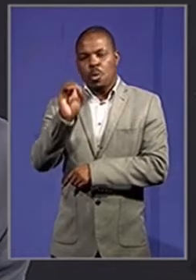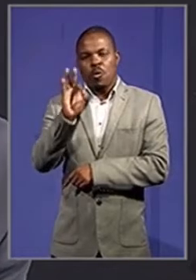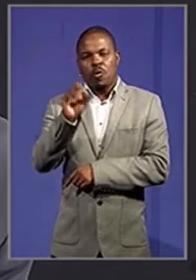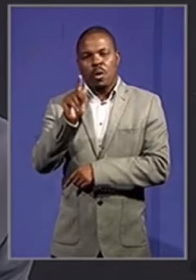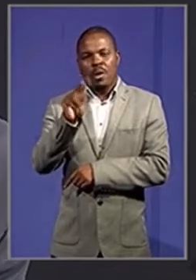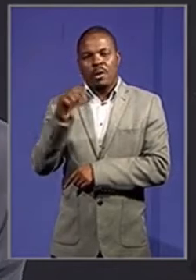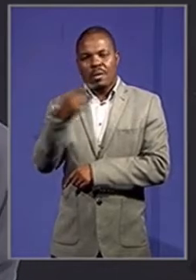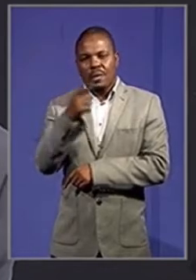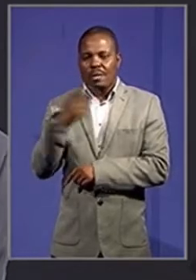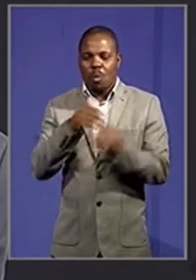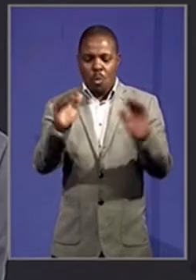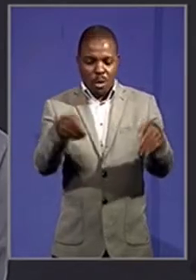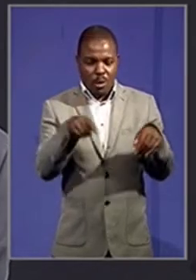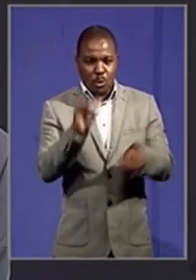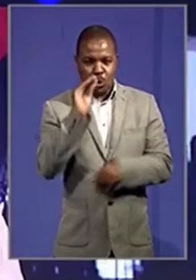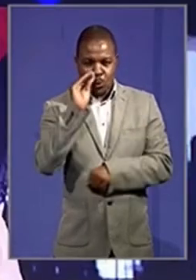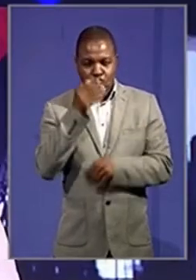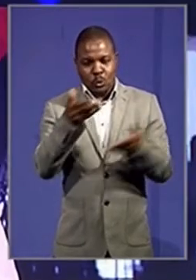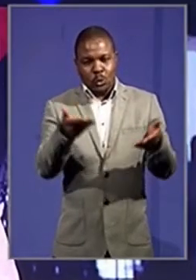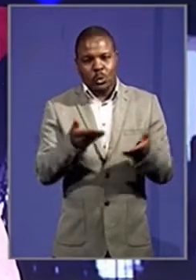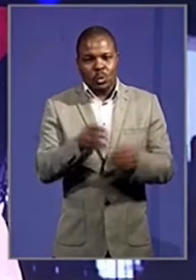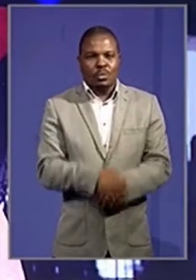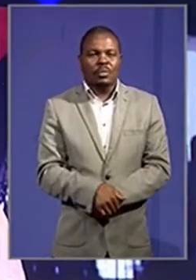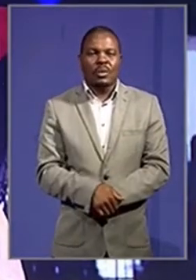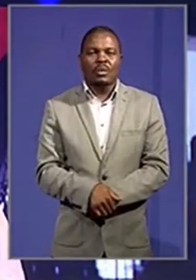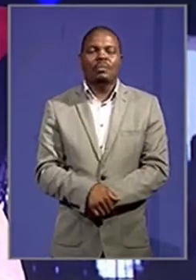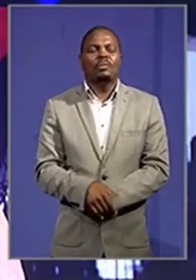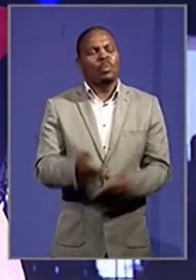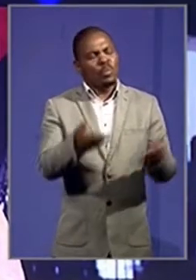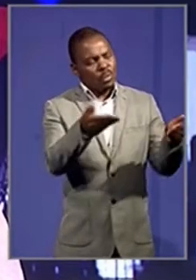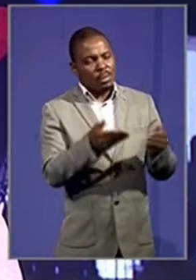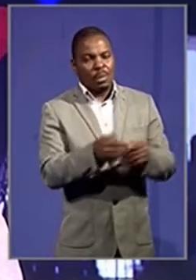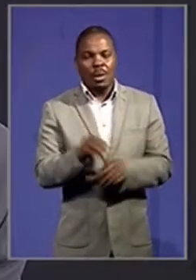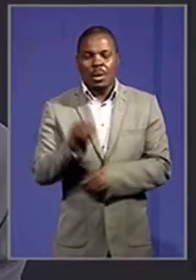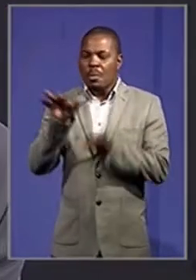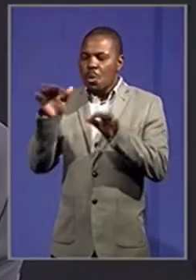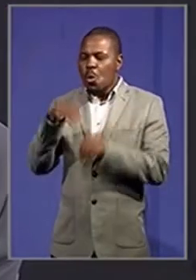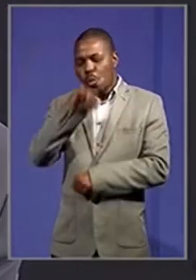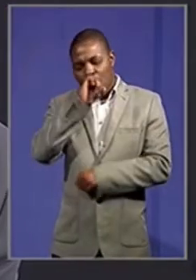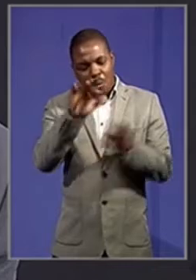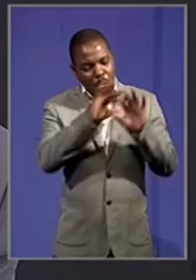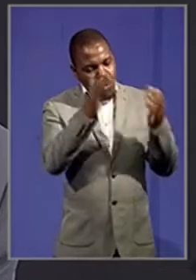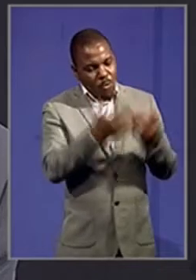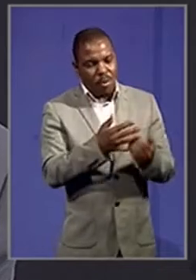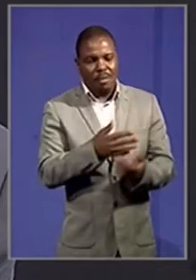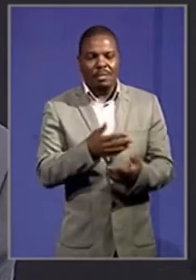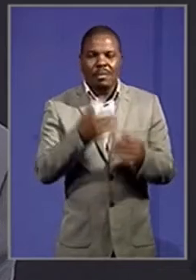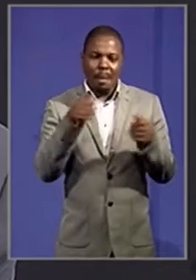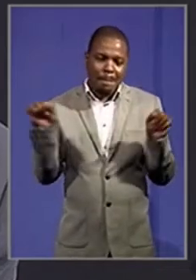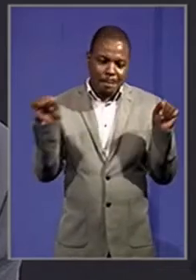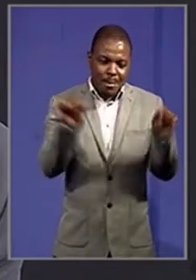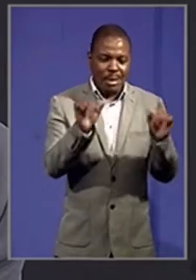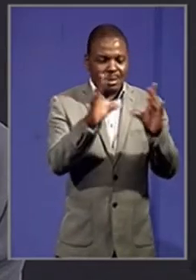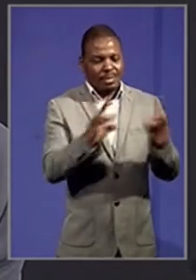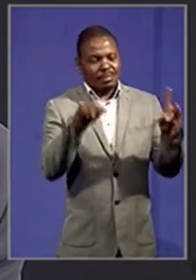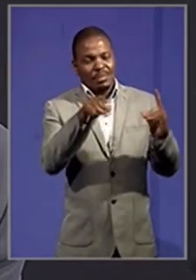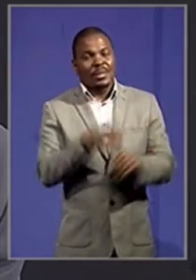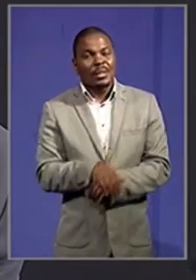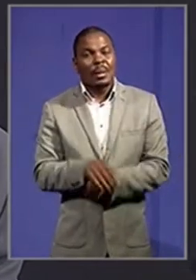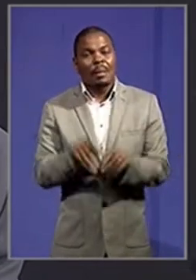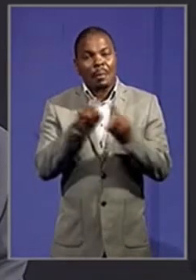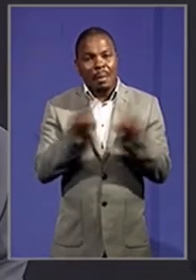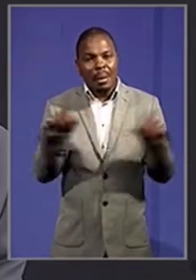amohela ntate ditabeng tsa Sesotho. O le bona ntate. Ditaba tse monate ho balatedi ba papadi ya bolo ya maoto ba kgutlela stadium. Empa e ka